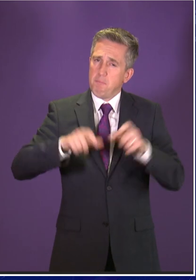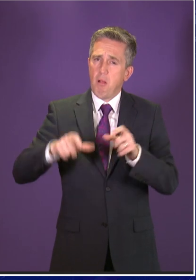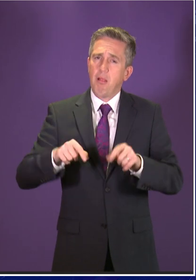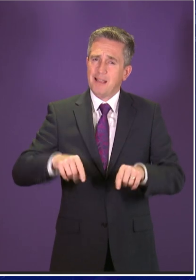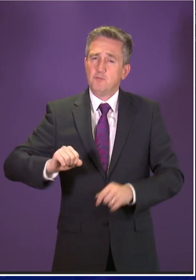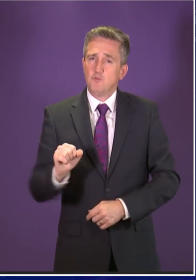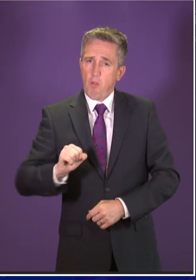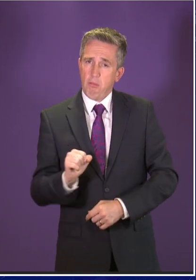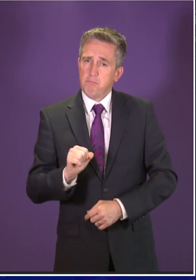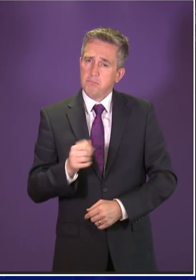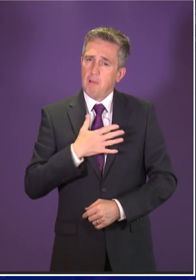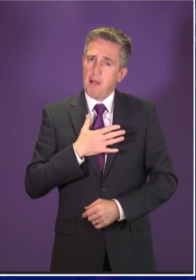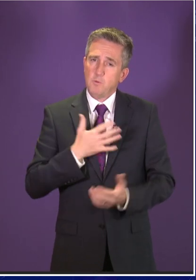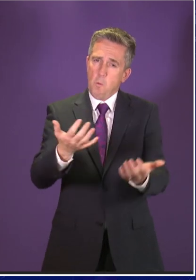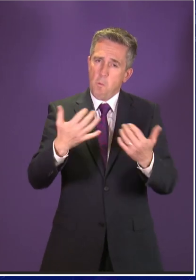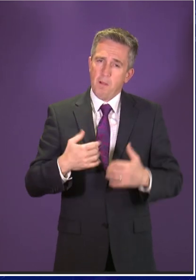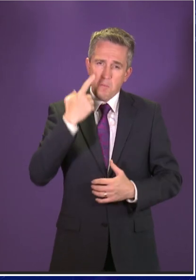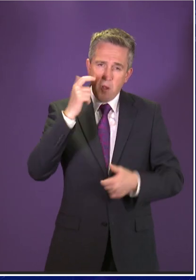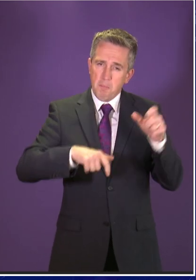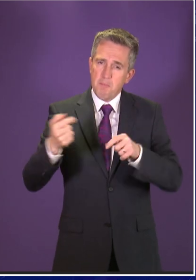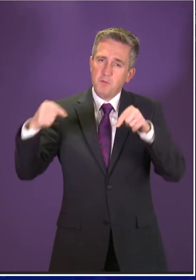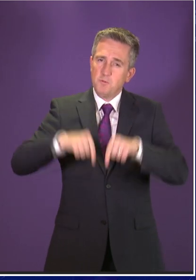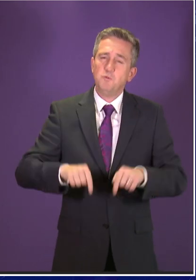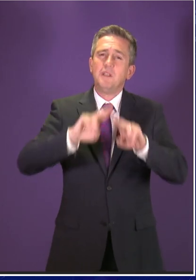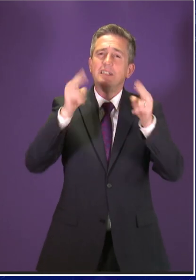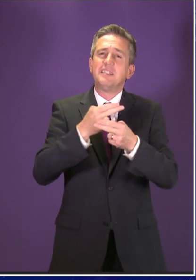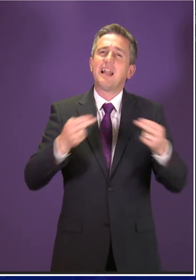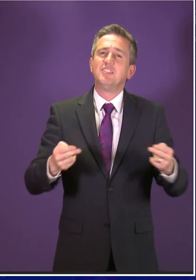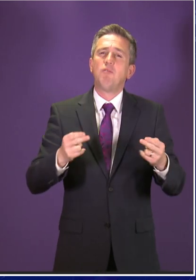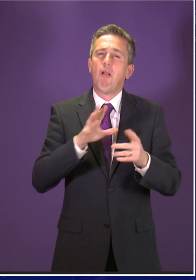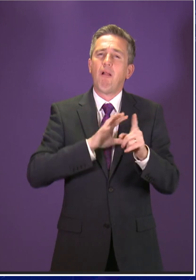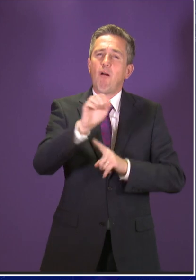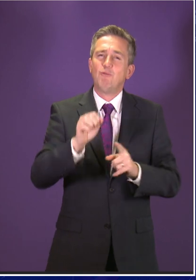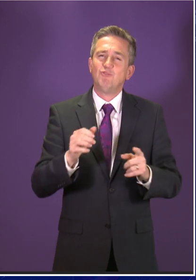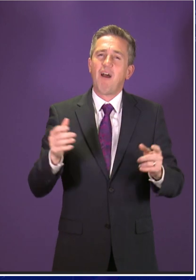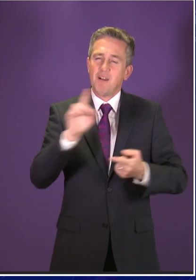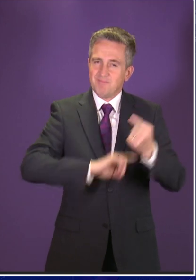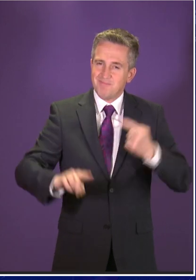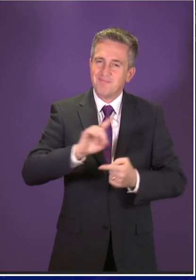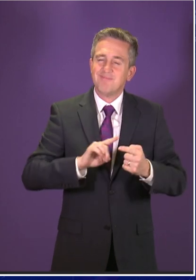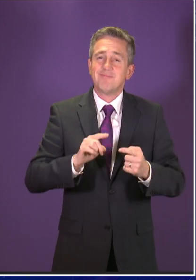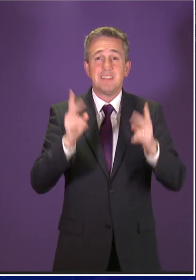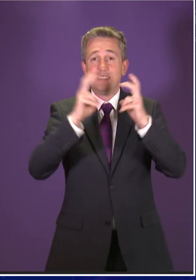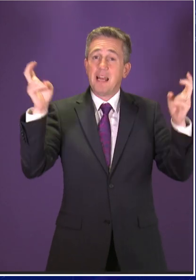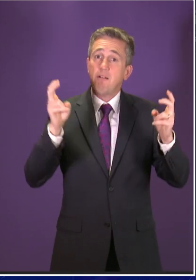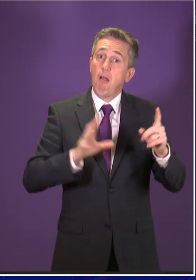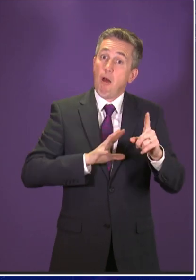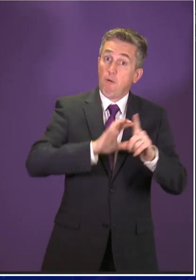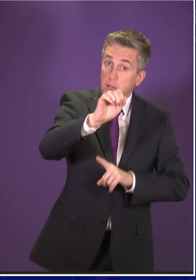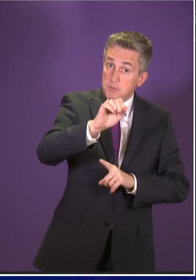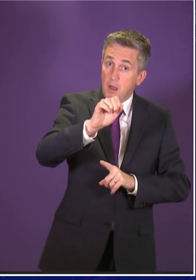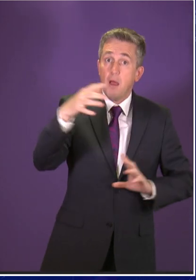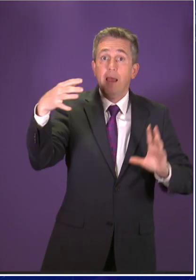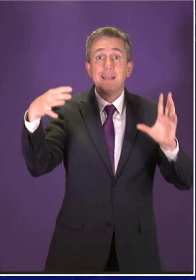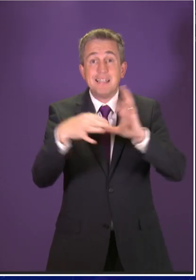delegates to the 2018 Edinburgh International Culture Summit. The title of this year's summit, Culture Connecting